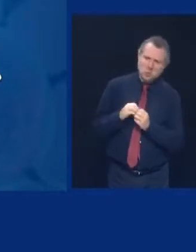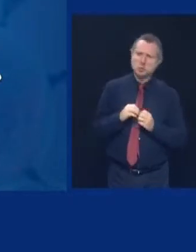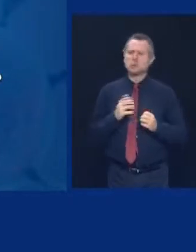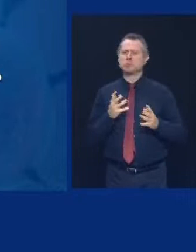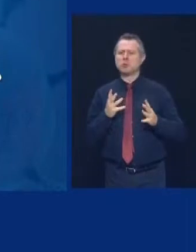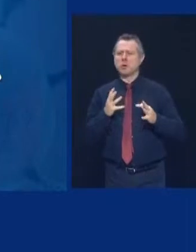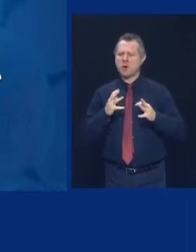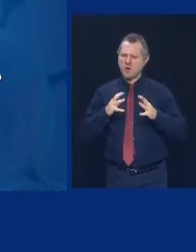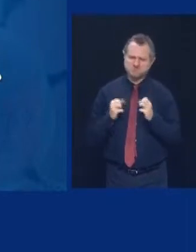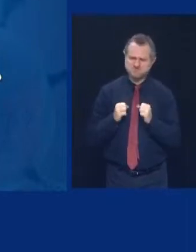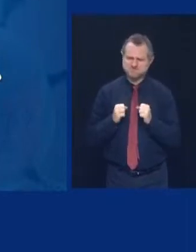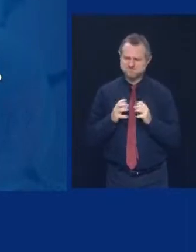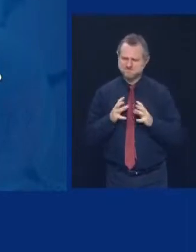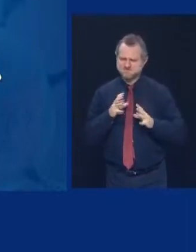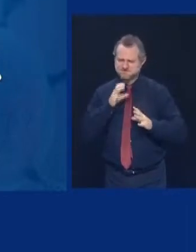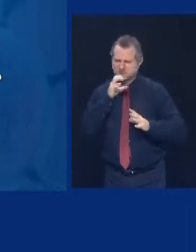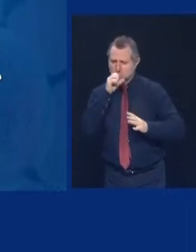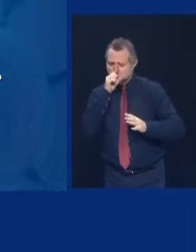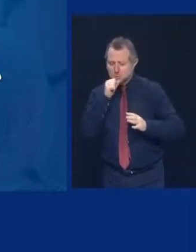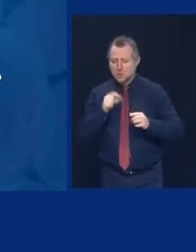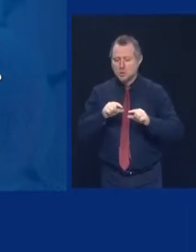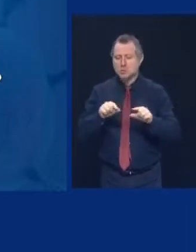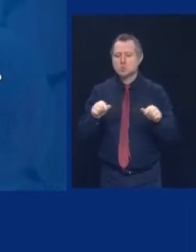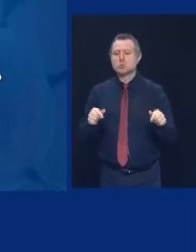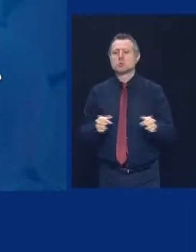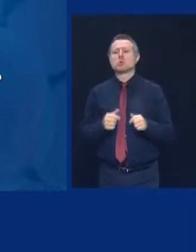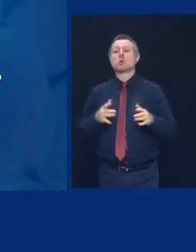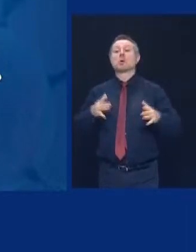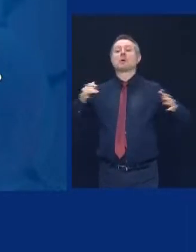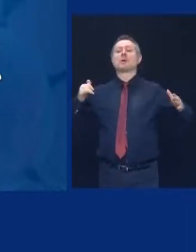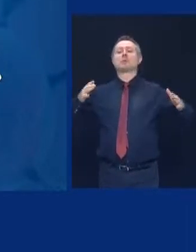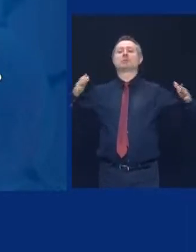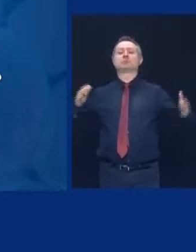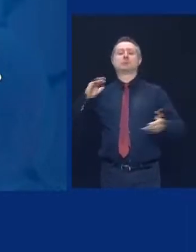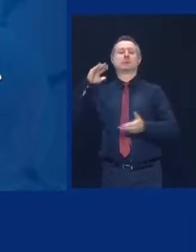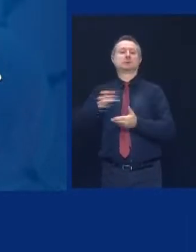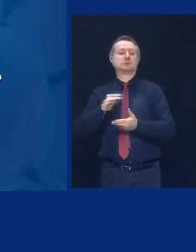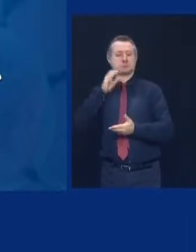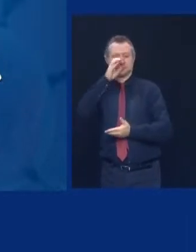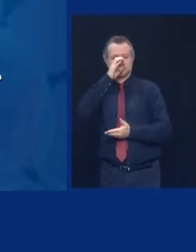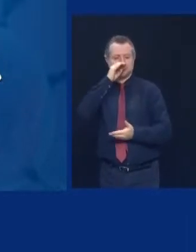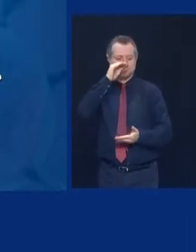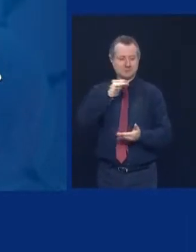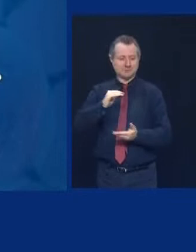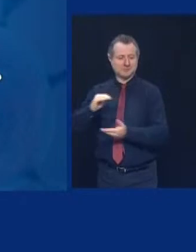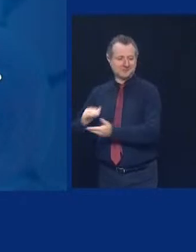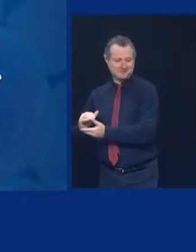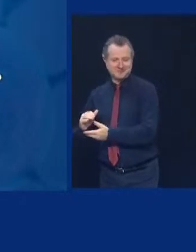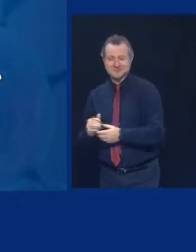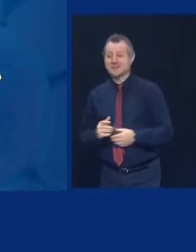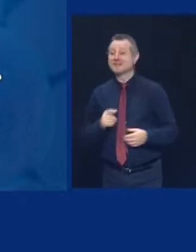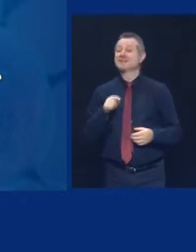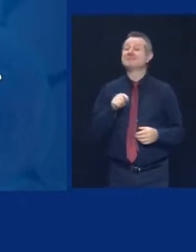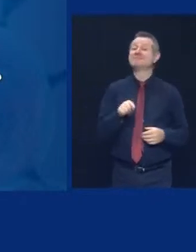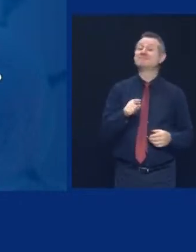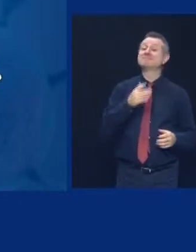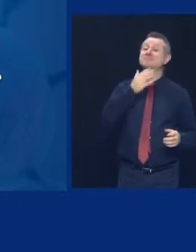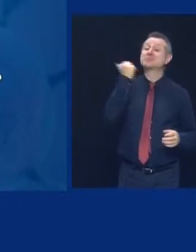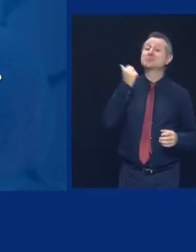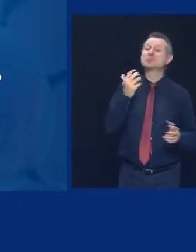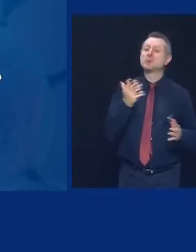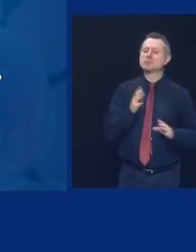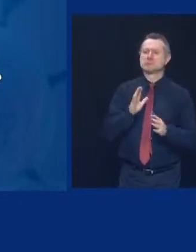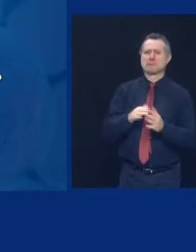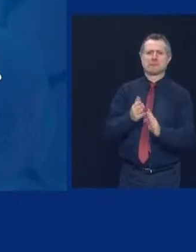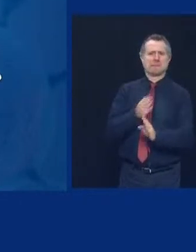Reduce the restrictions in that area. Much better than what we were doing and what many